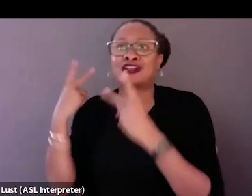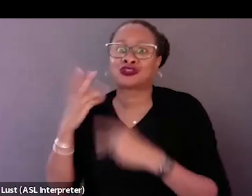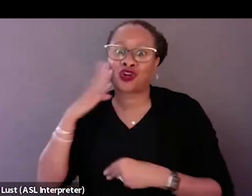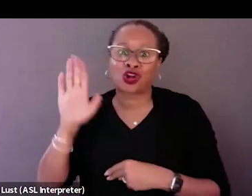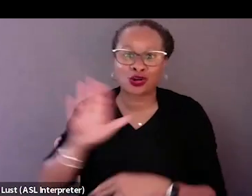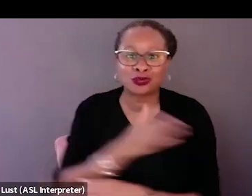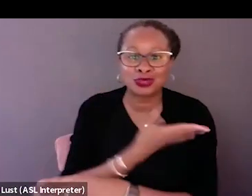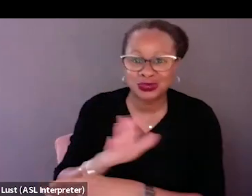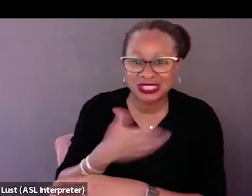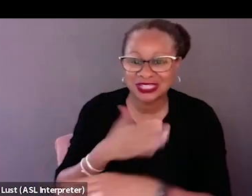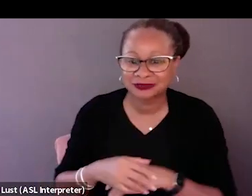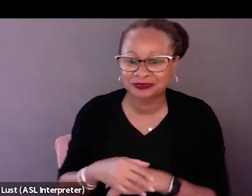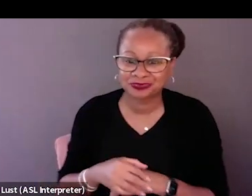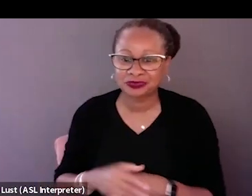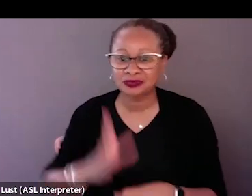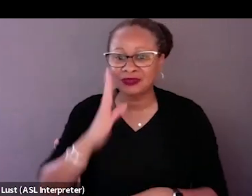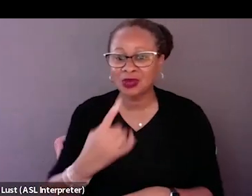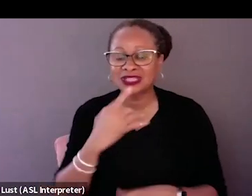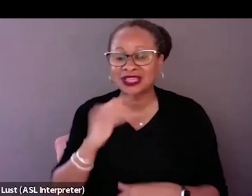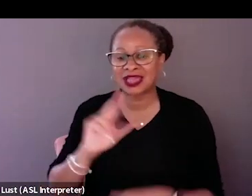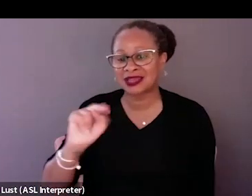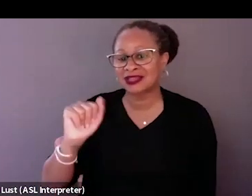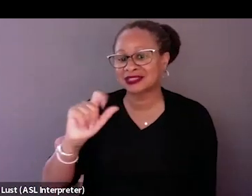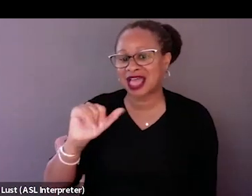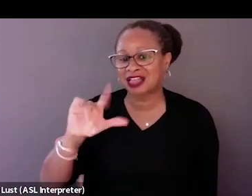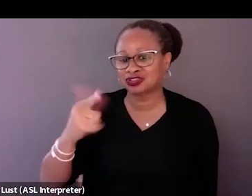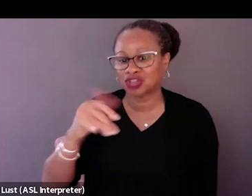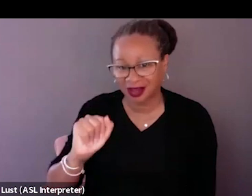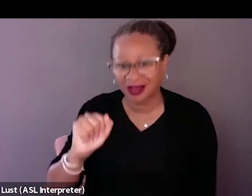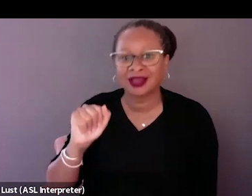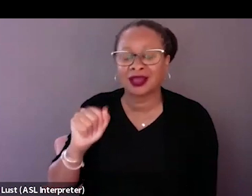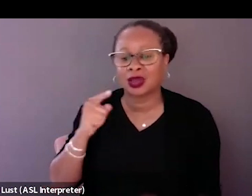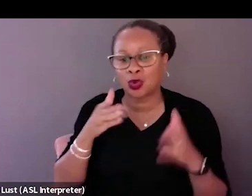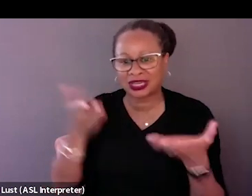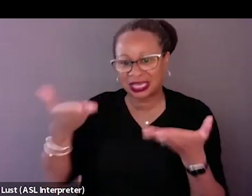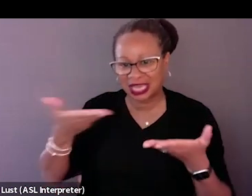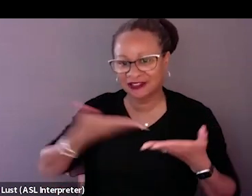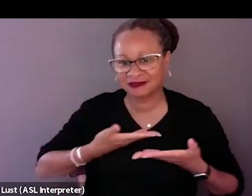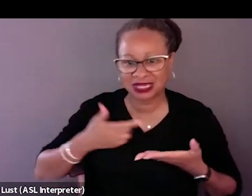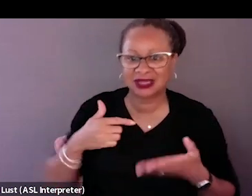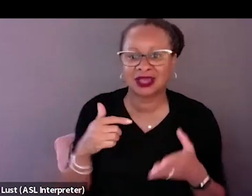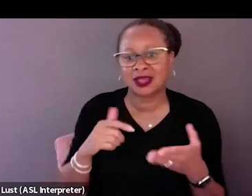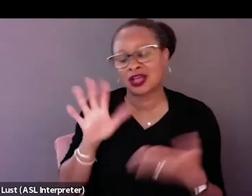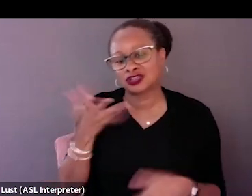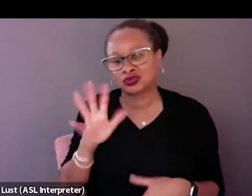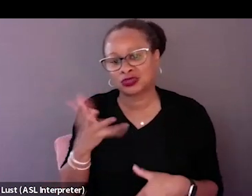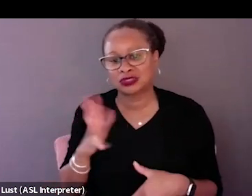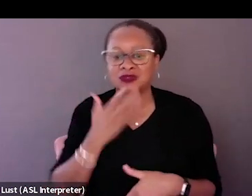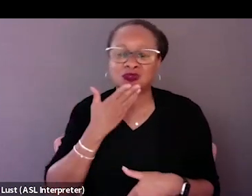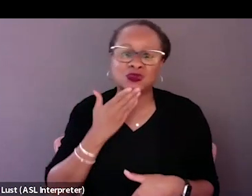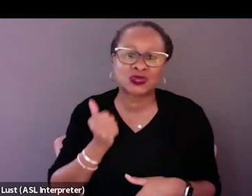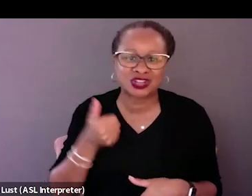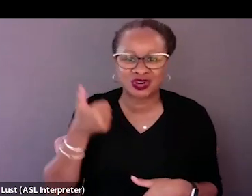And I will say that nostalgia in a way gave me a sort of